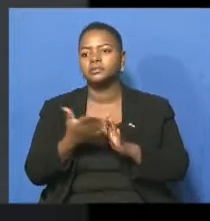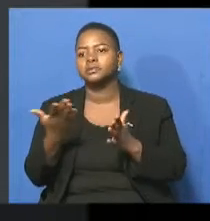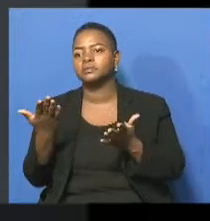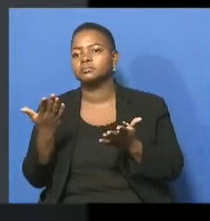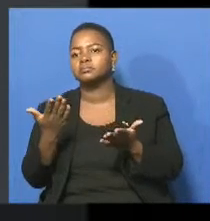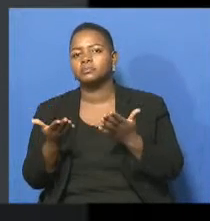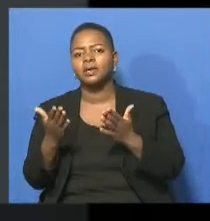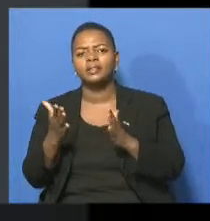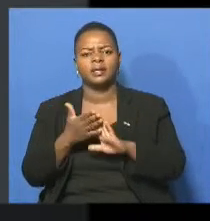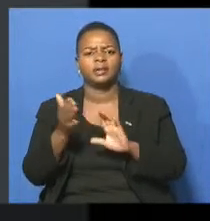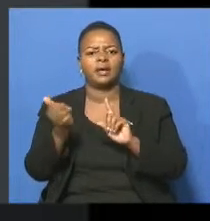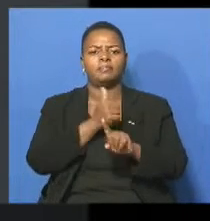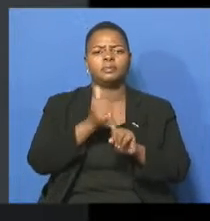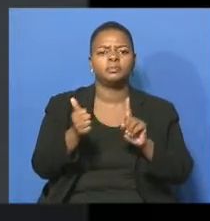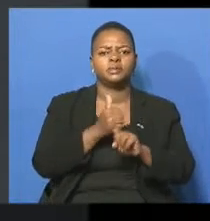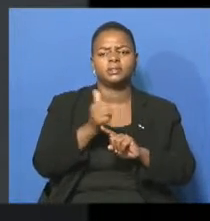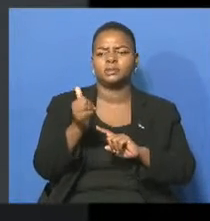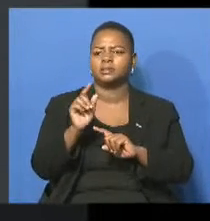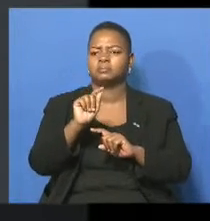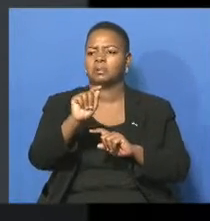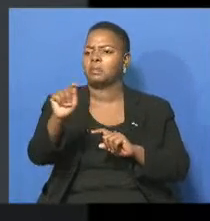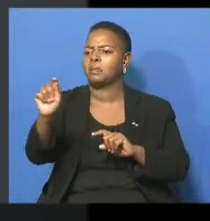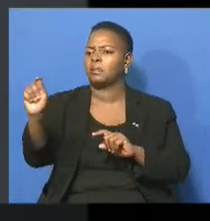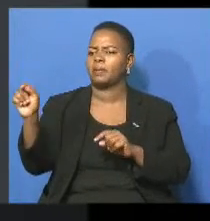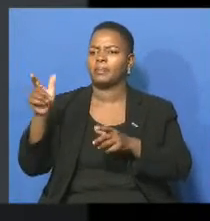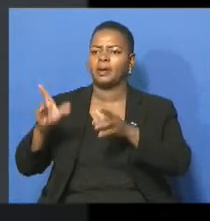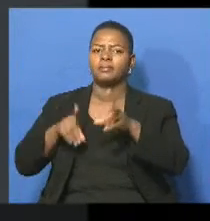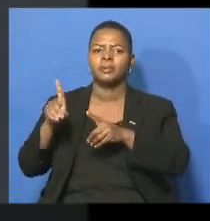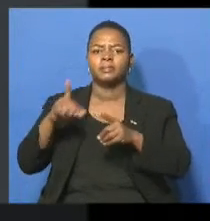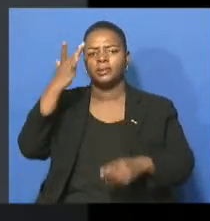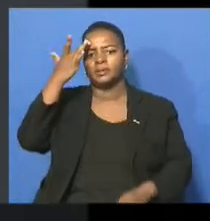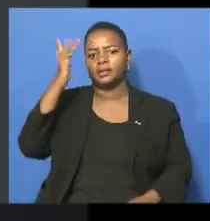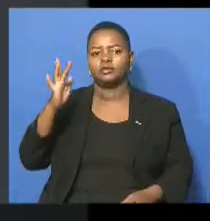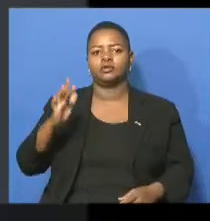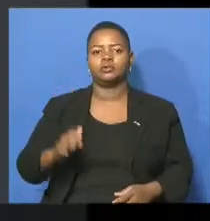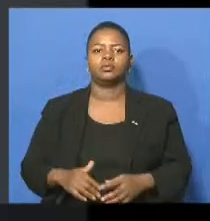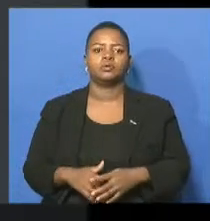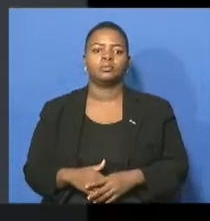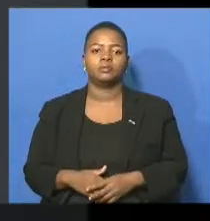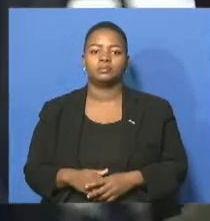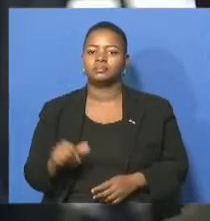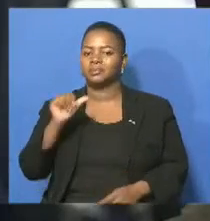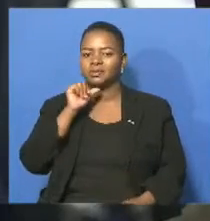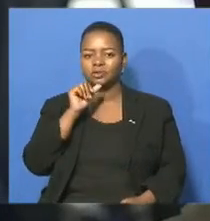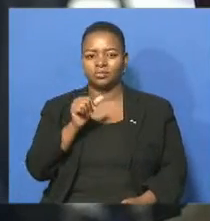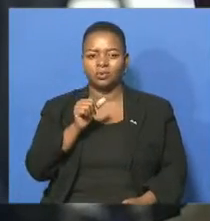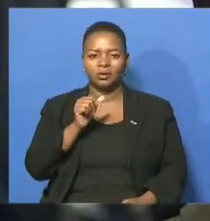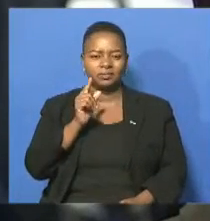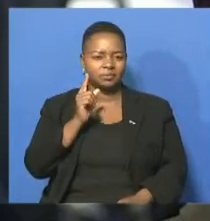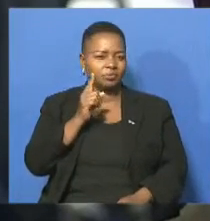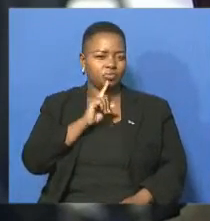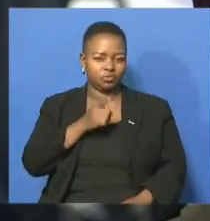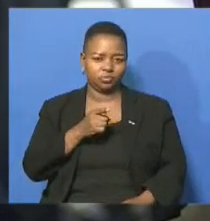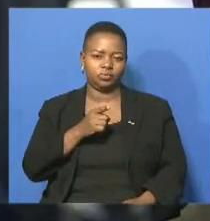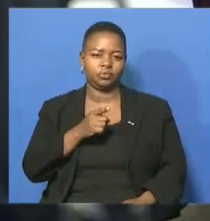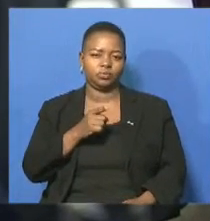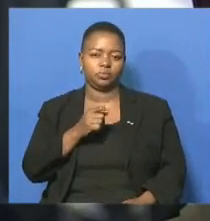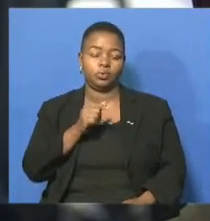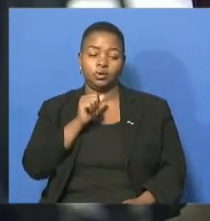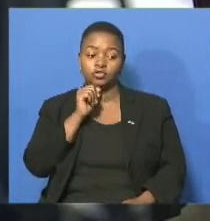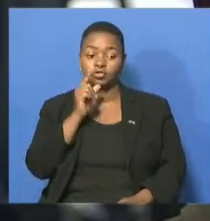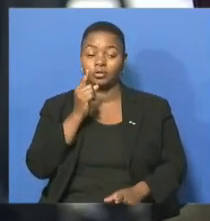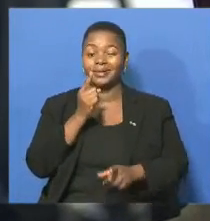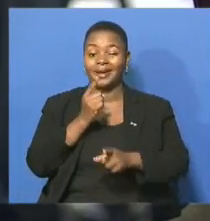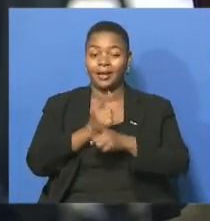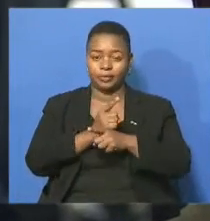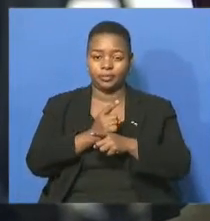being a menace to everybody and committing crimes, is really not accurate. Where the